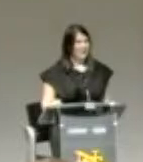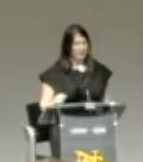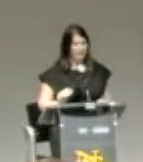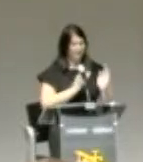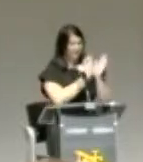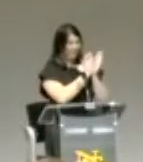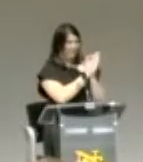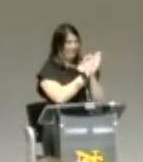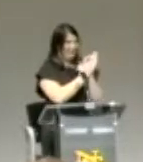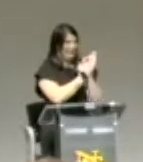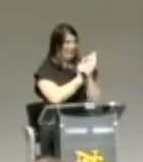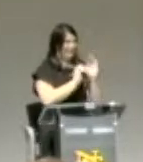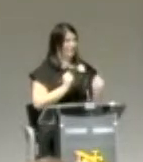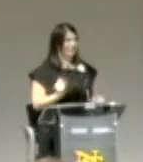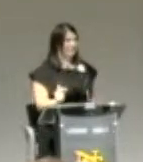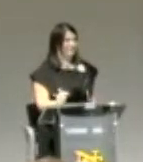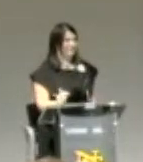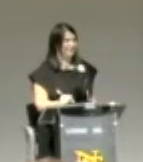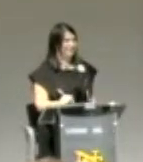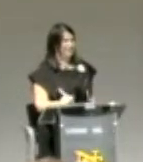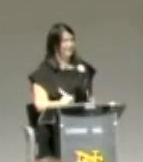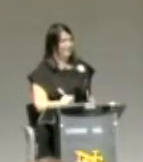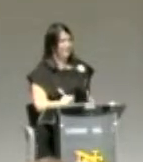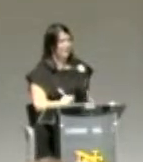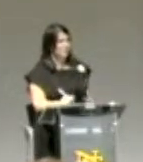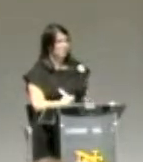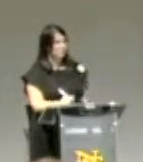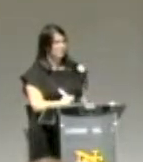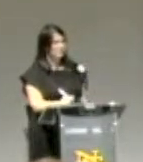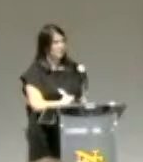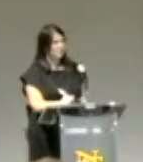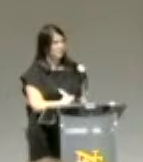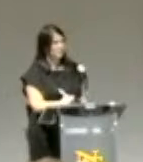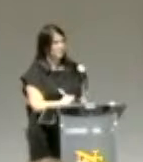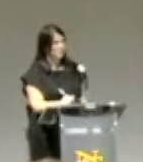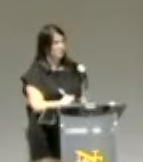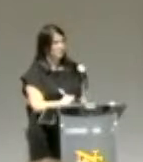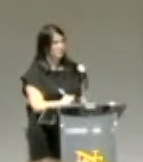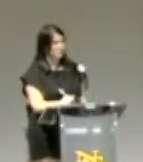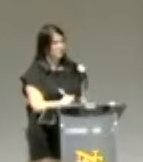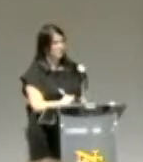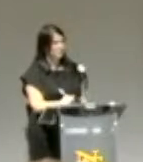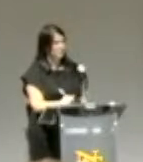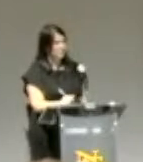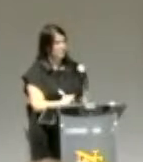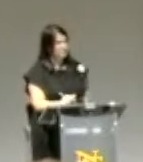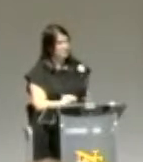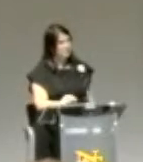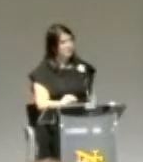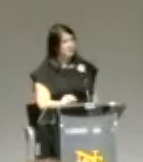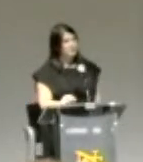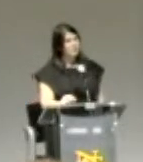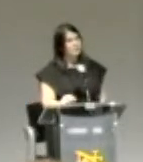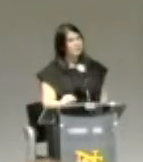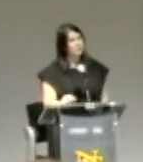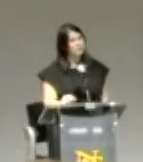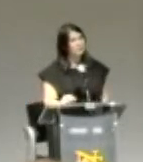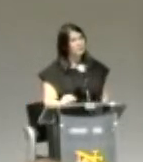campus. So I just want to address the topic of the name change. So I was actually given